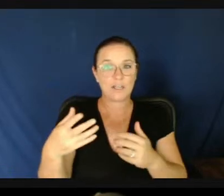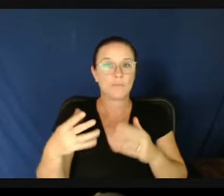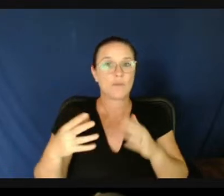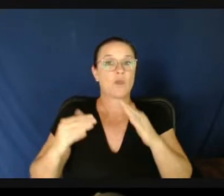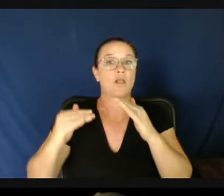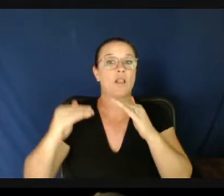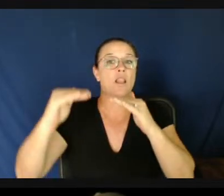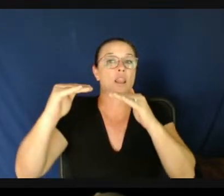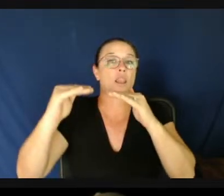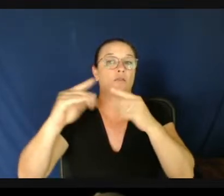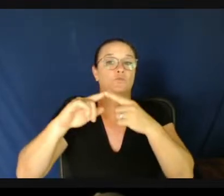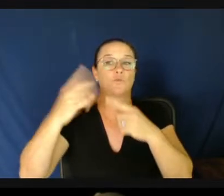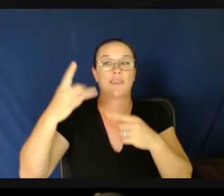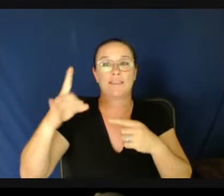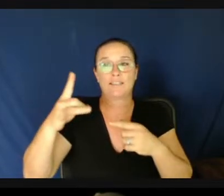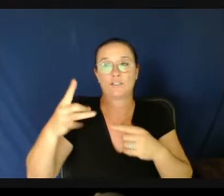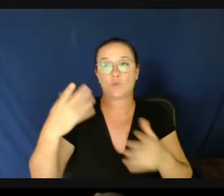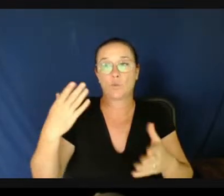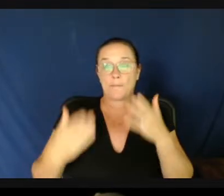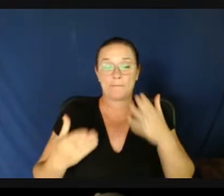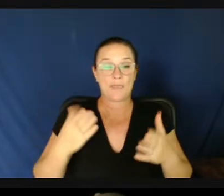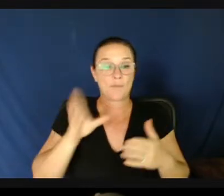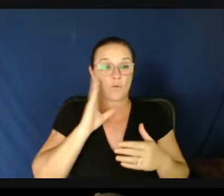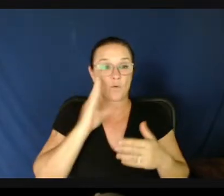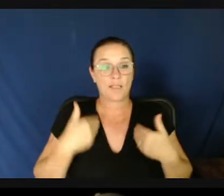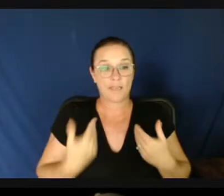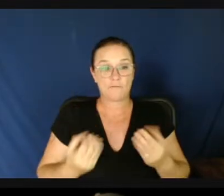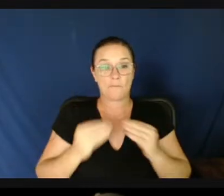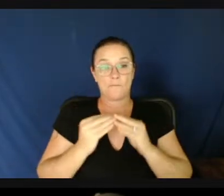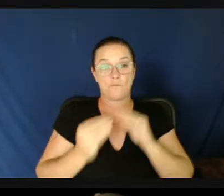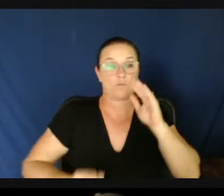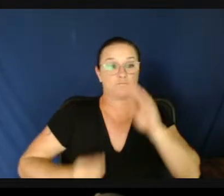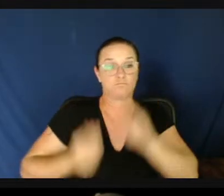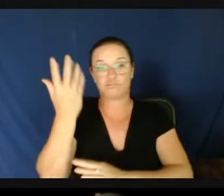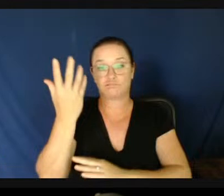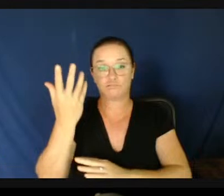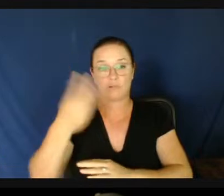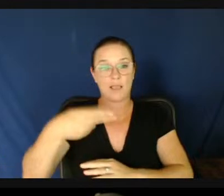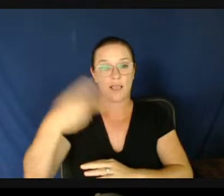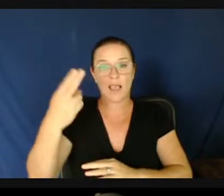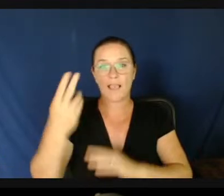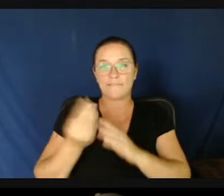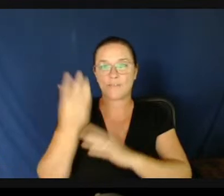that's interesting, and also maybe suggestive that we may have a higher fountaining phase as well.